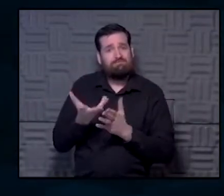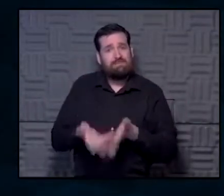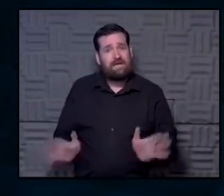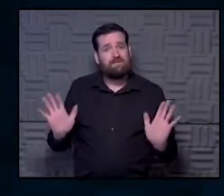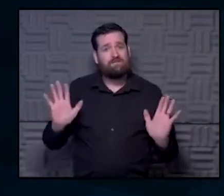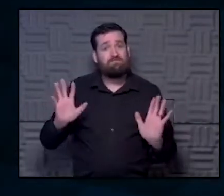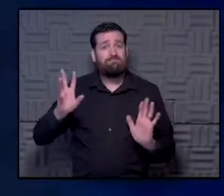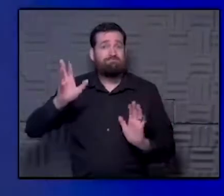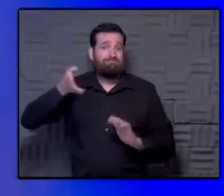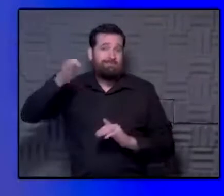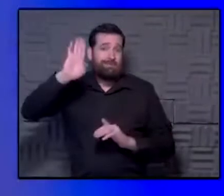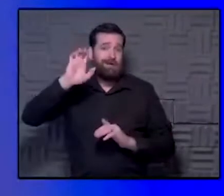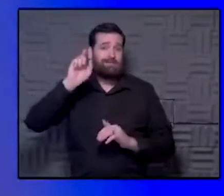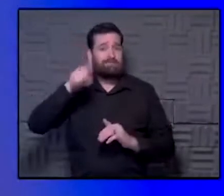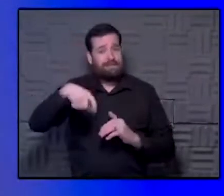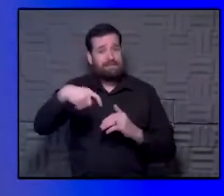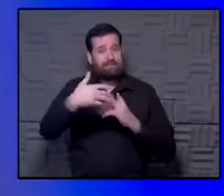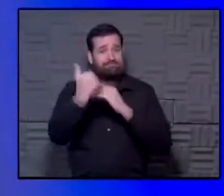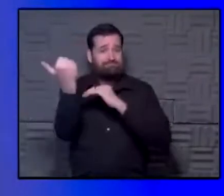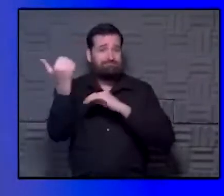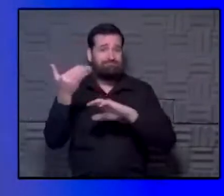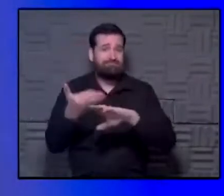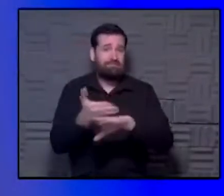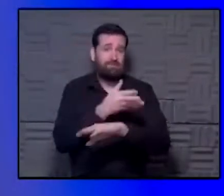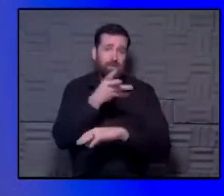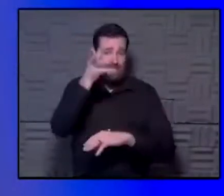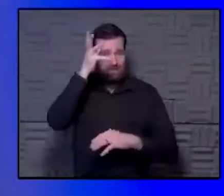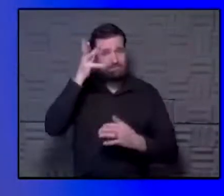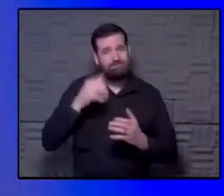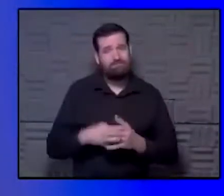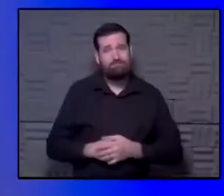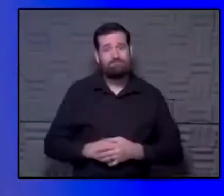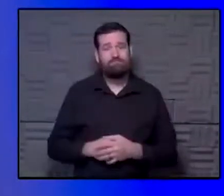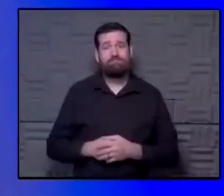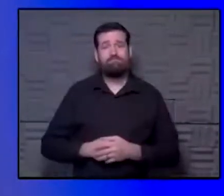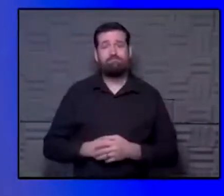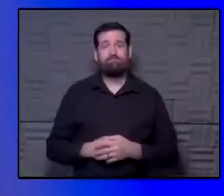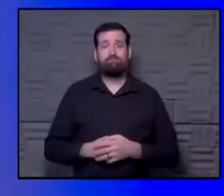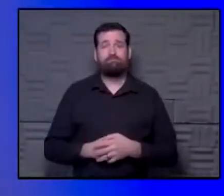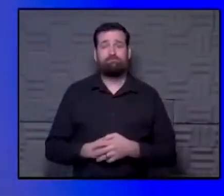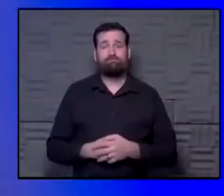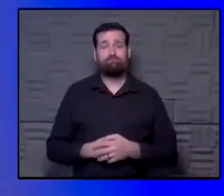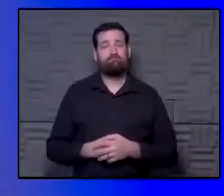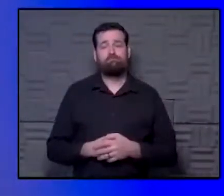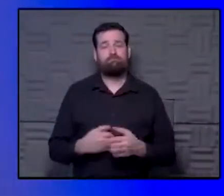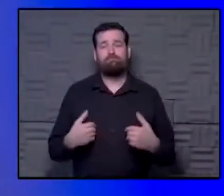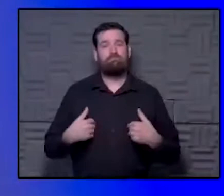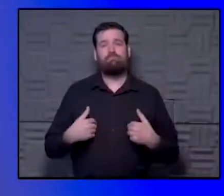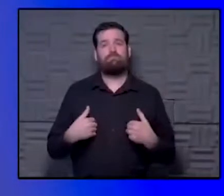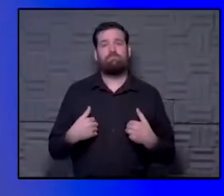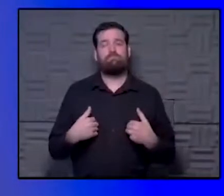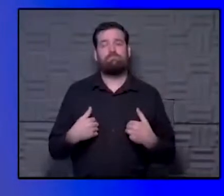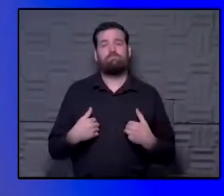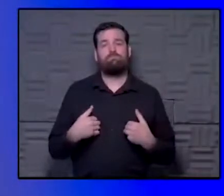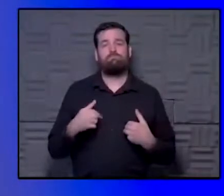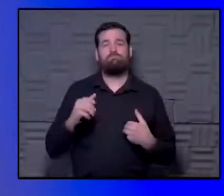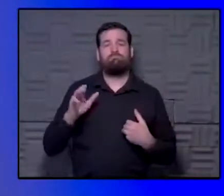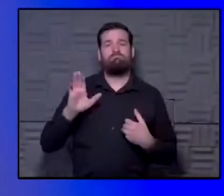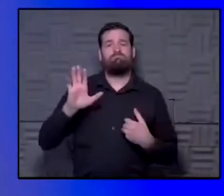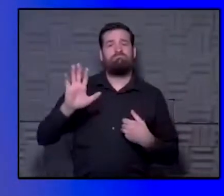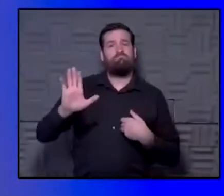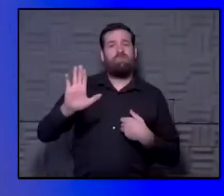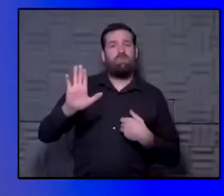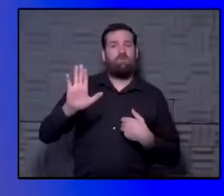come before my dad, and I just won't let their